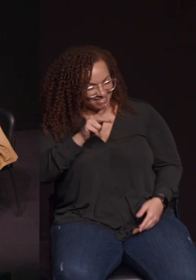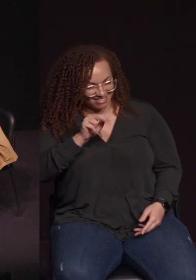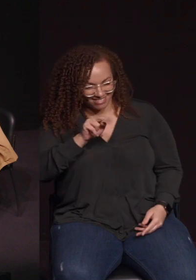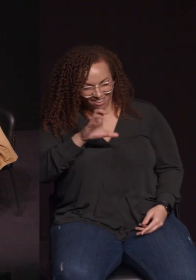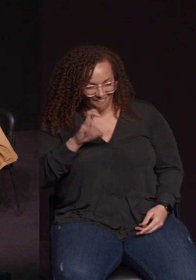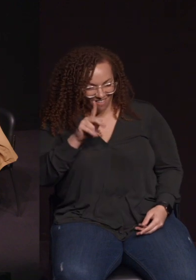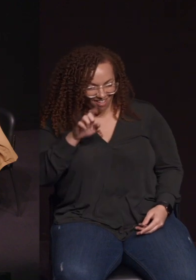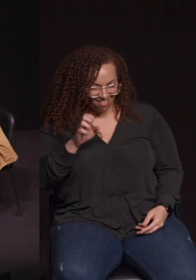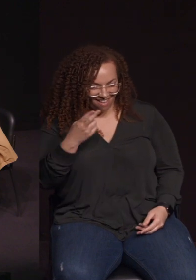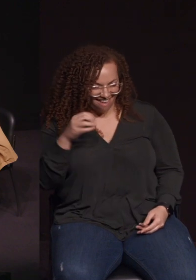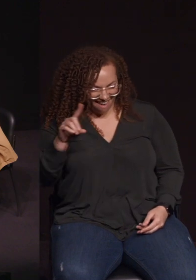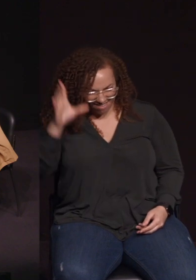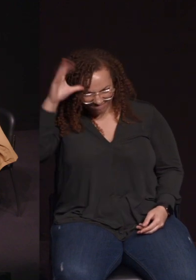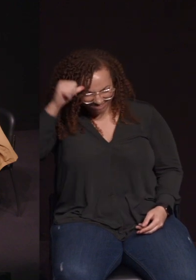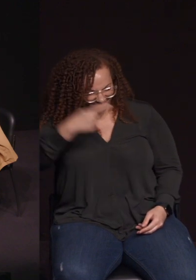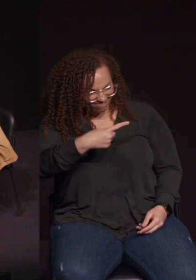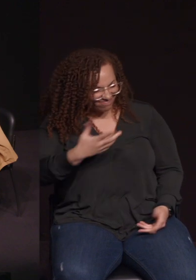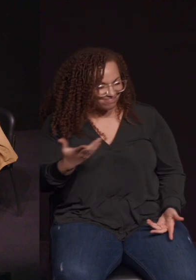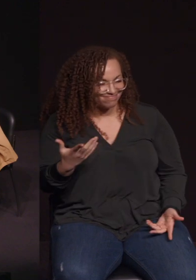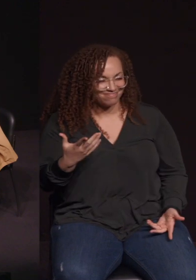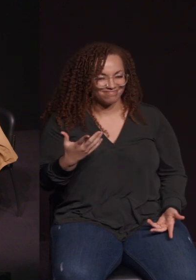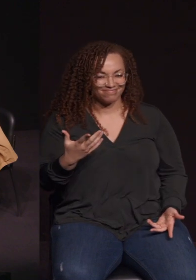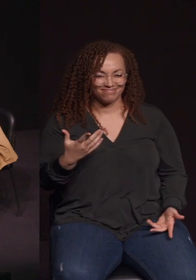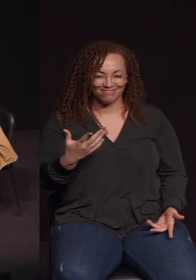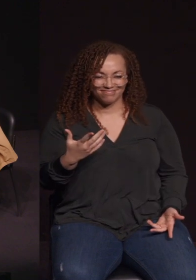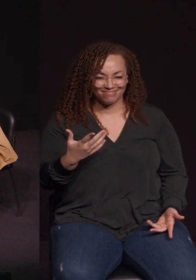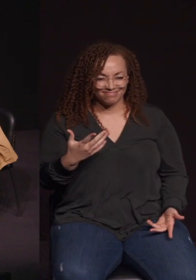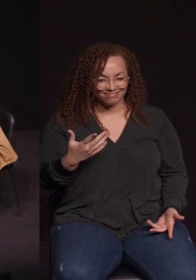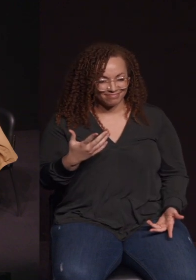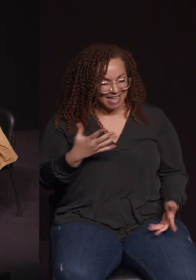I'm here for it. For a long time,